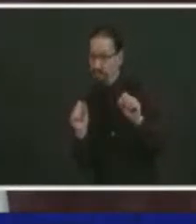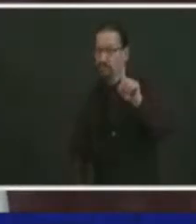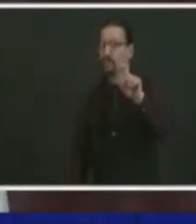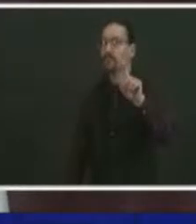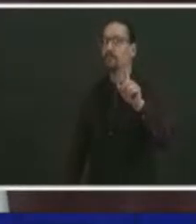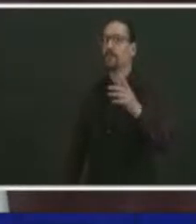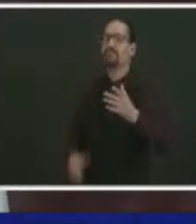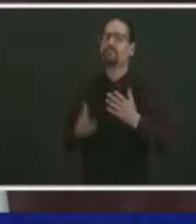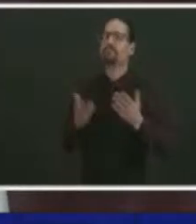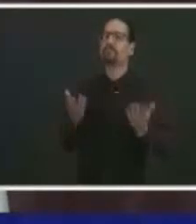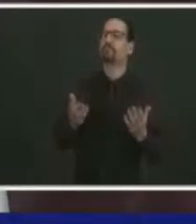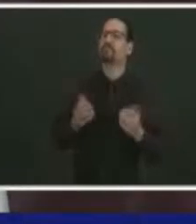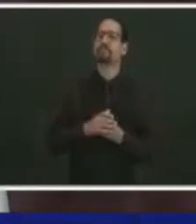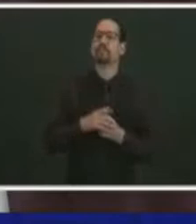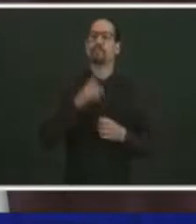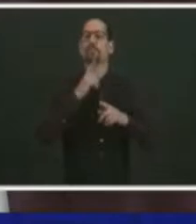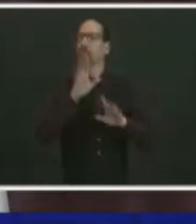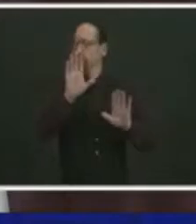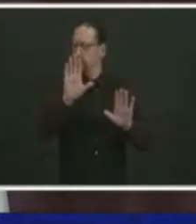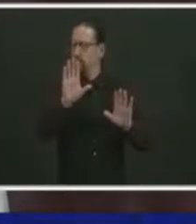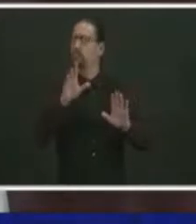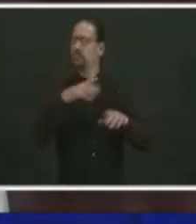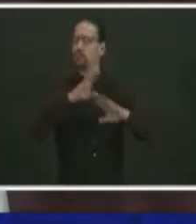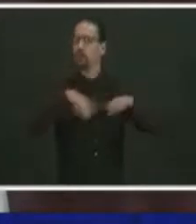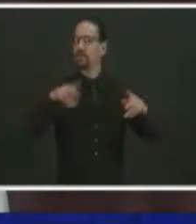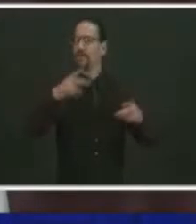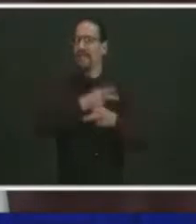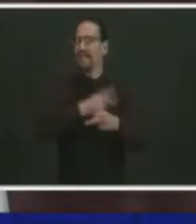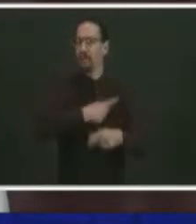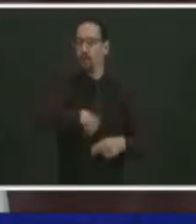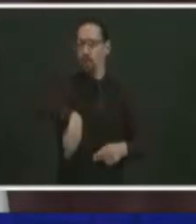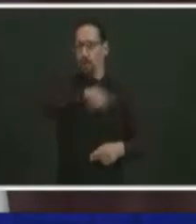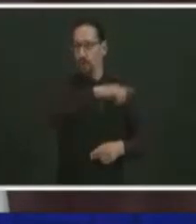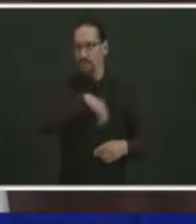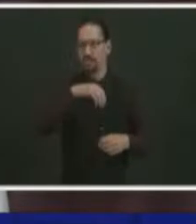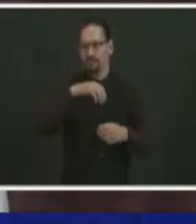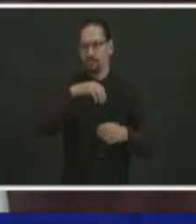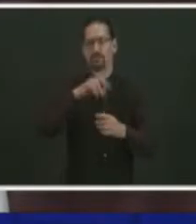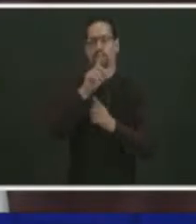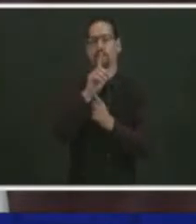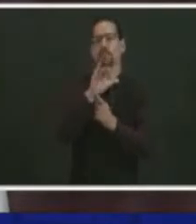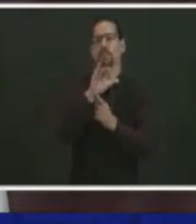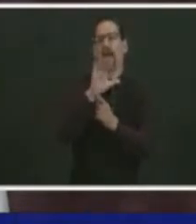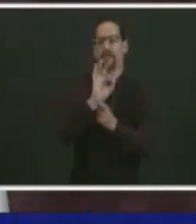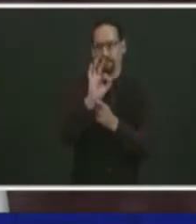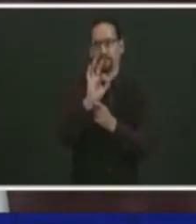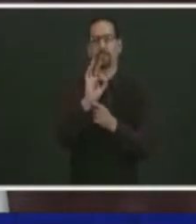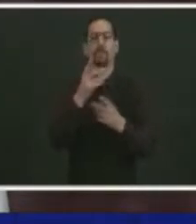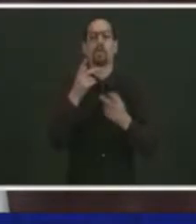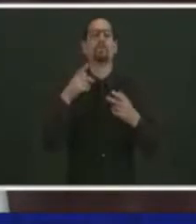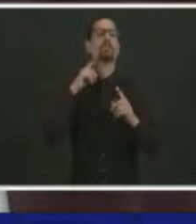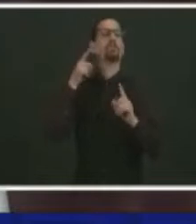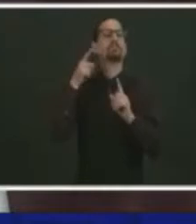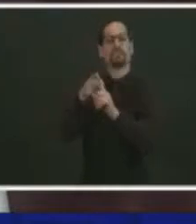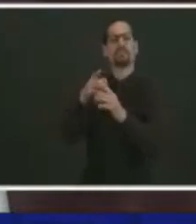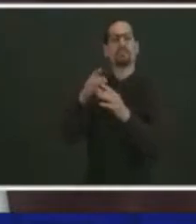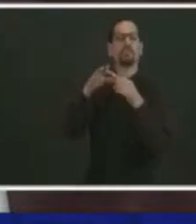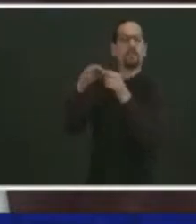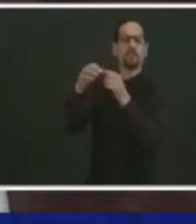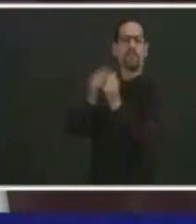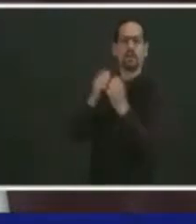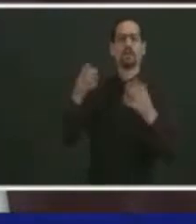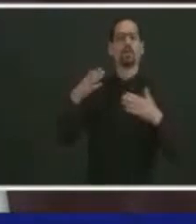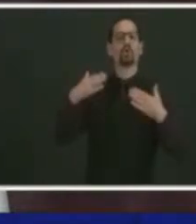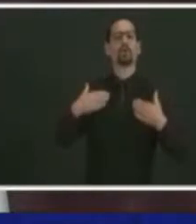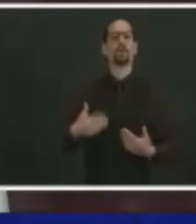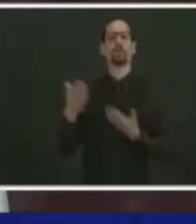child care facilities and our Department of Human Services, led by Courtney Hawkins, have been working constantly for